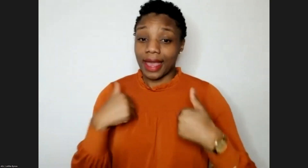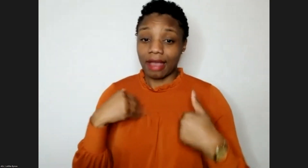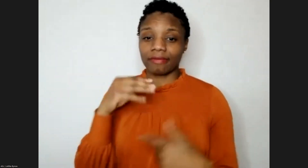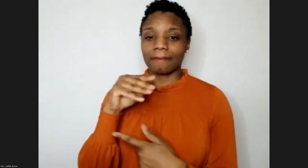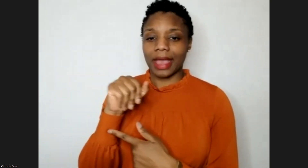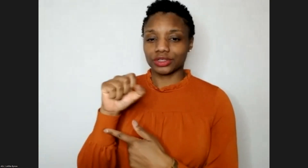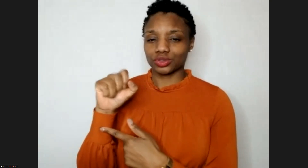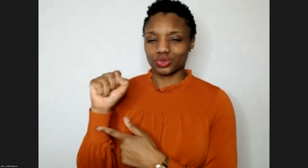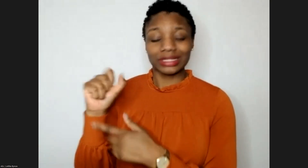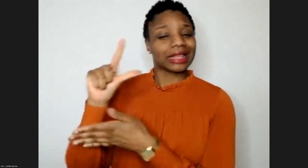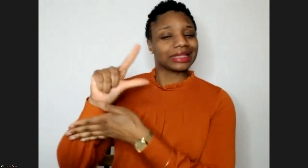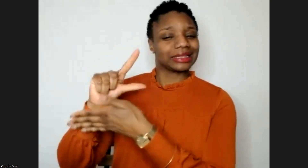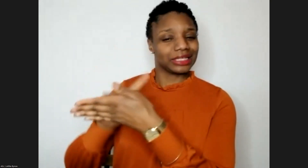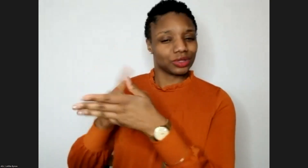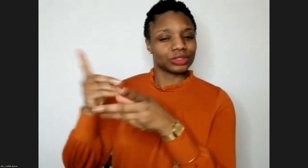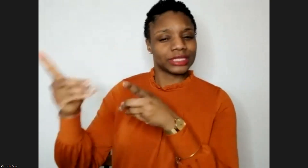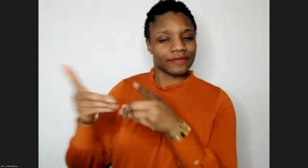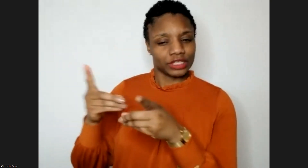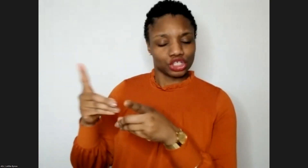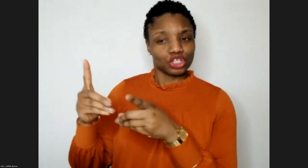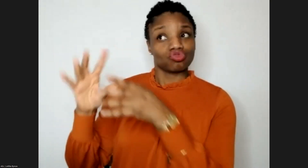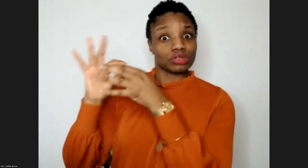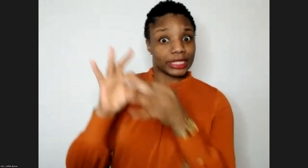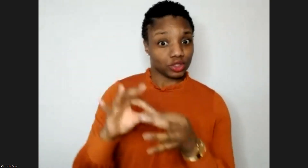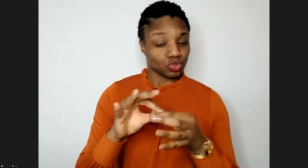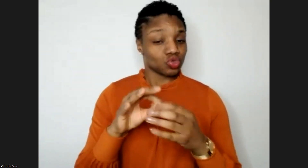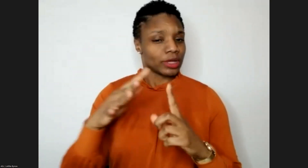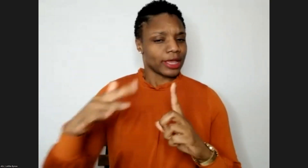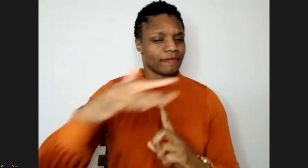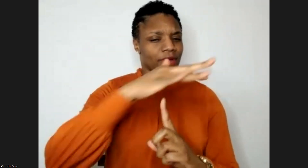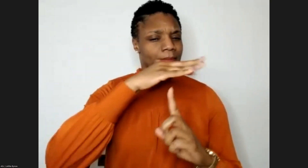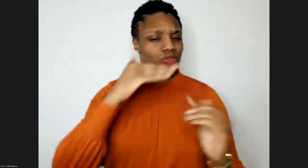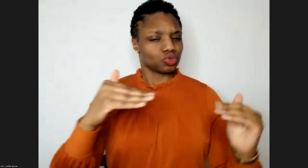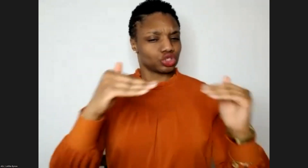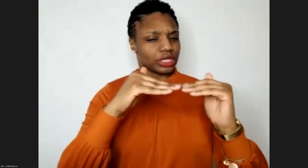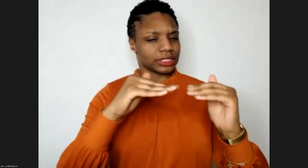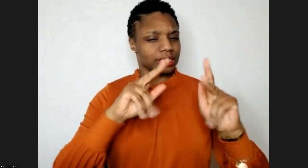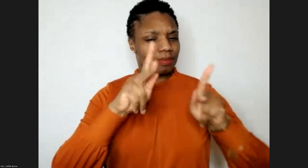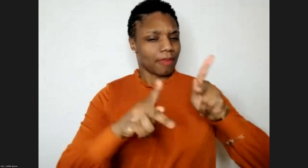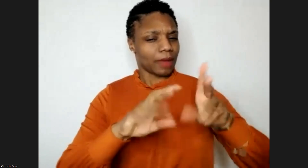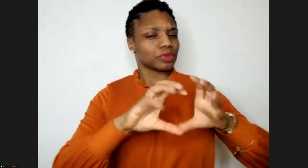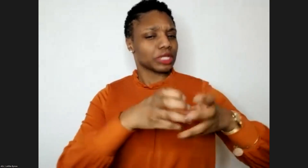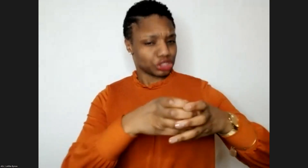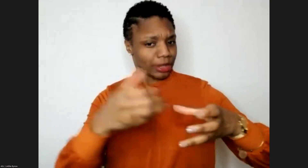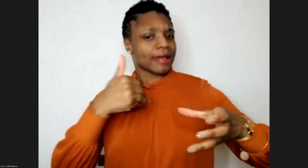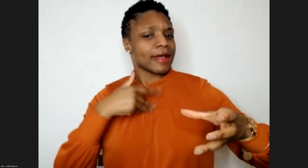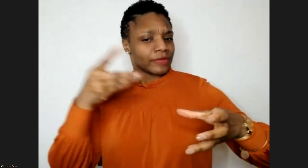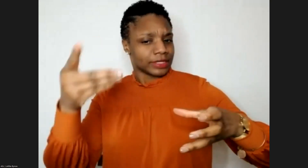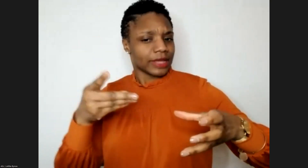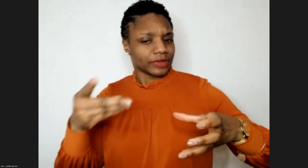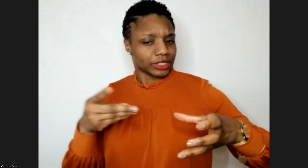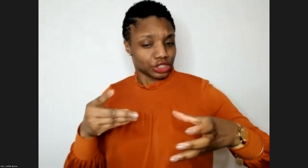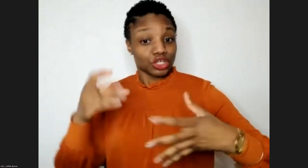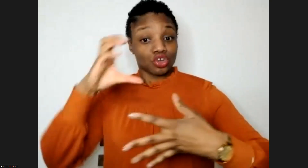the legal definition of what it means to be an environmental justice population. And like I said, the three criteria